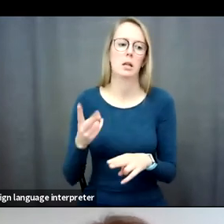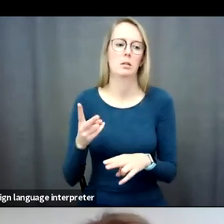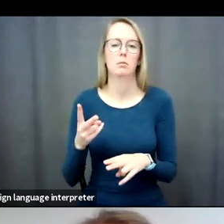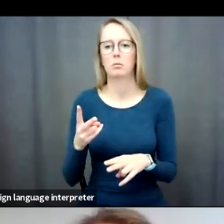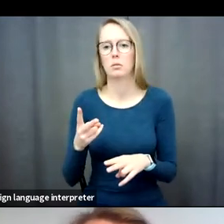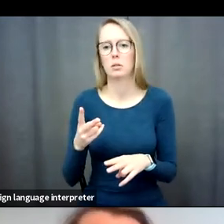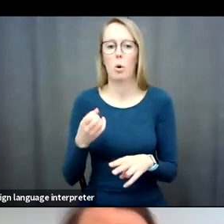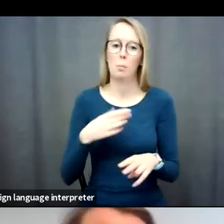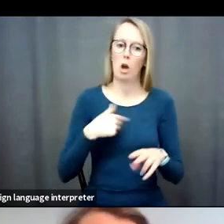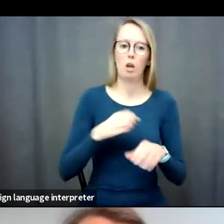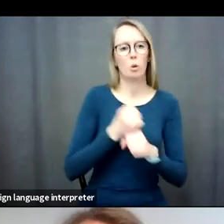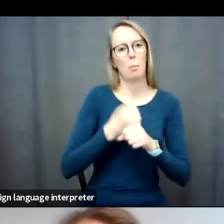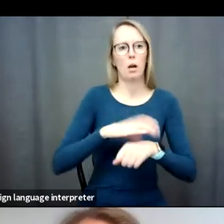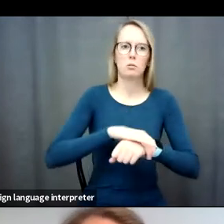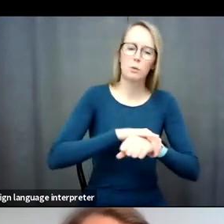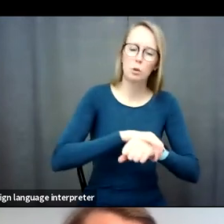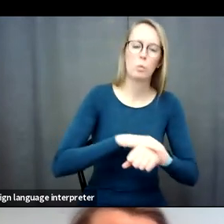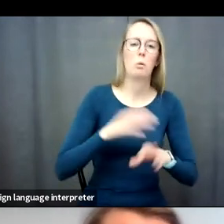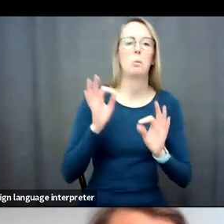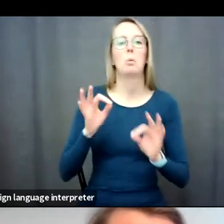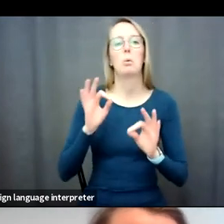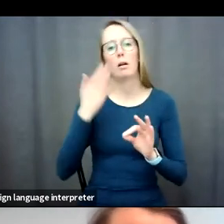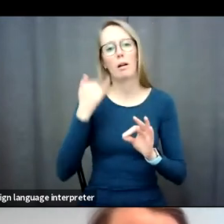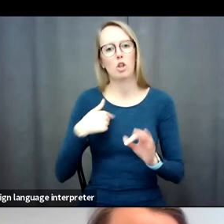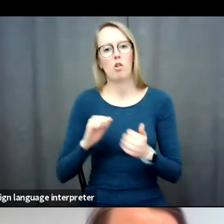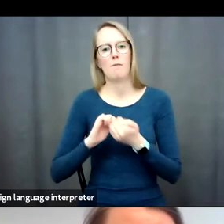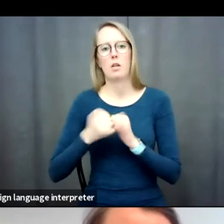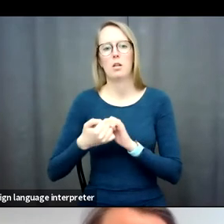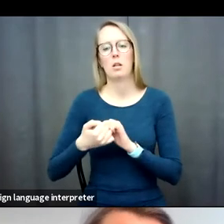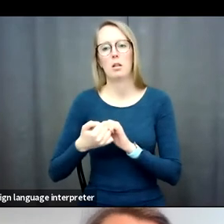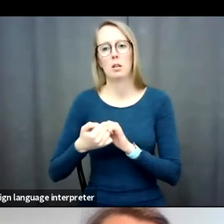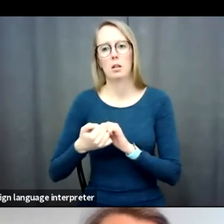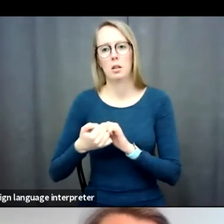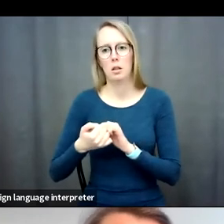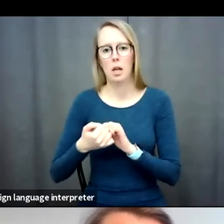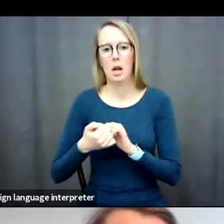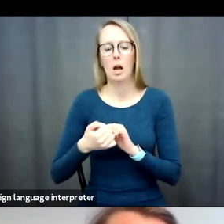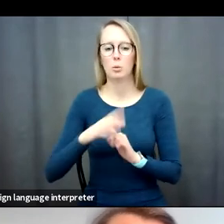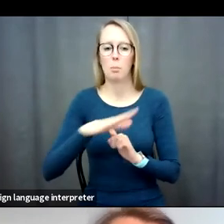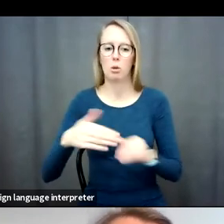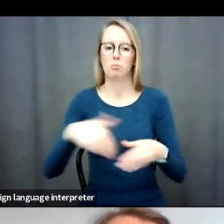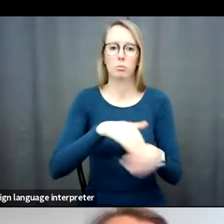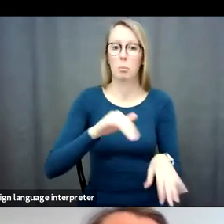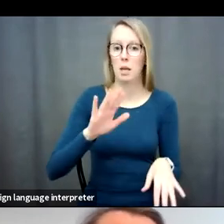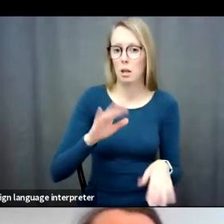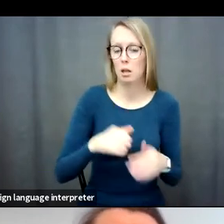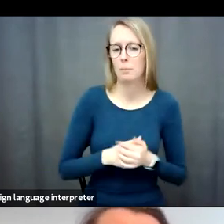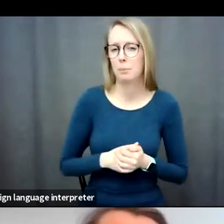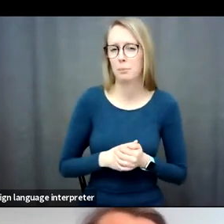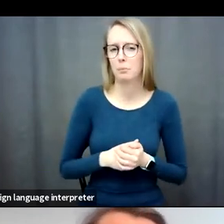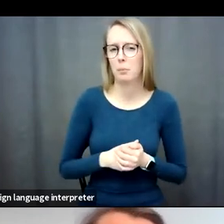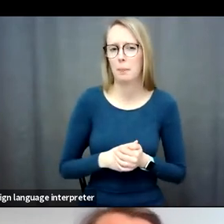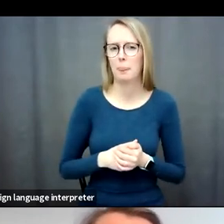works in kindergarten or somewhere, how can I make children engage more? Or really